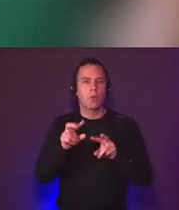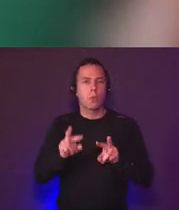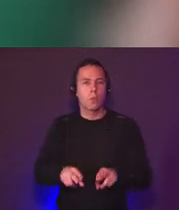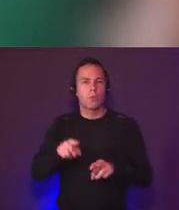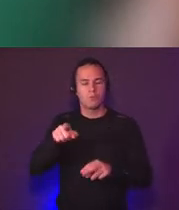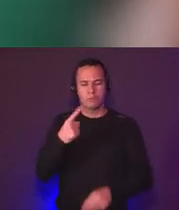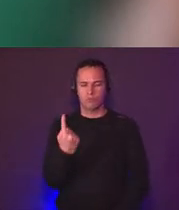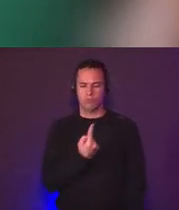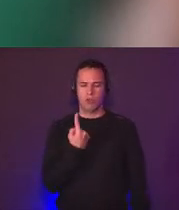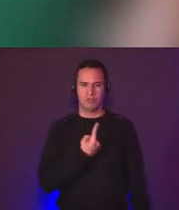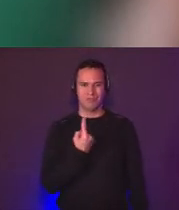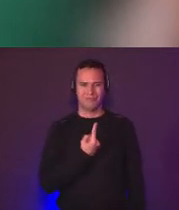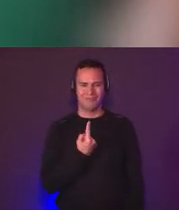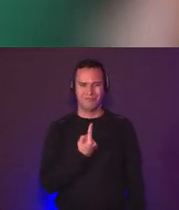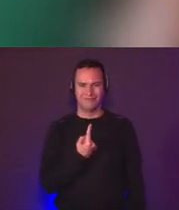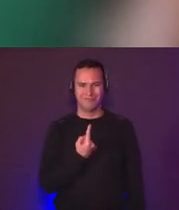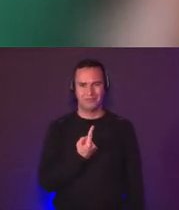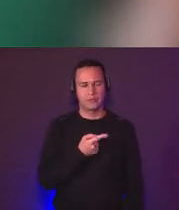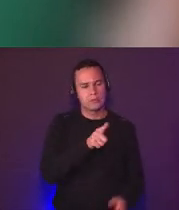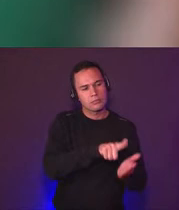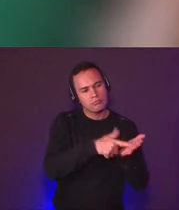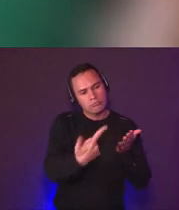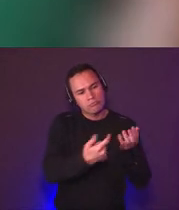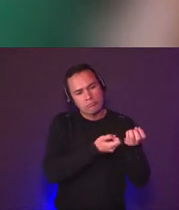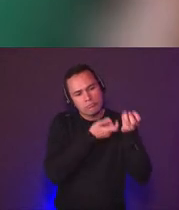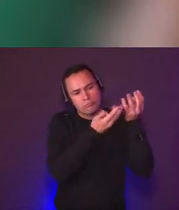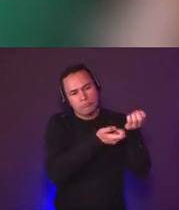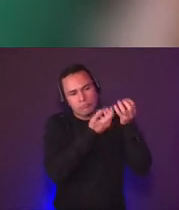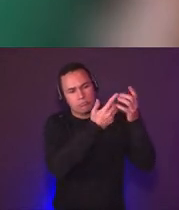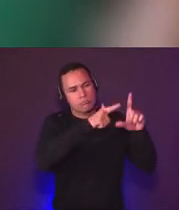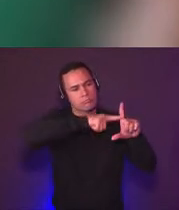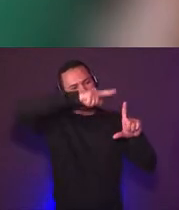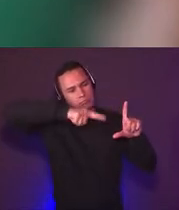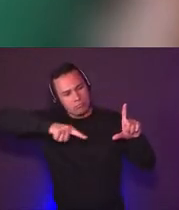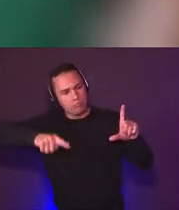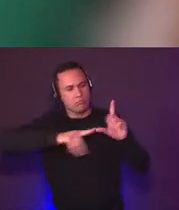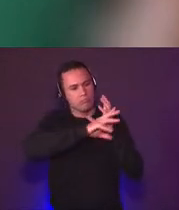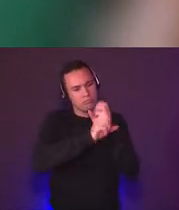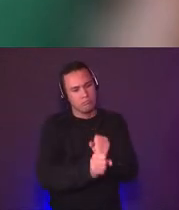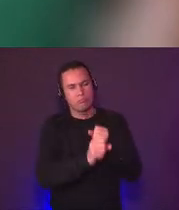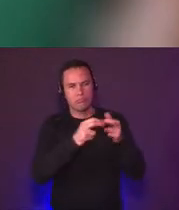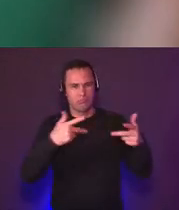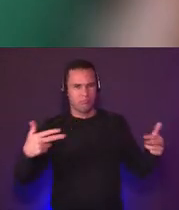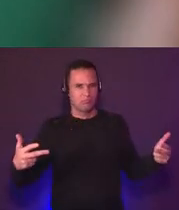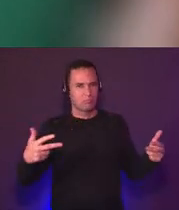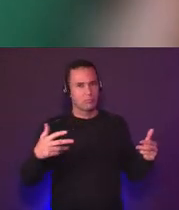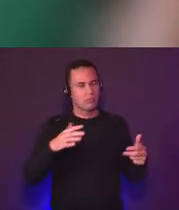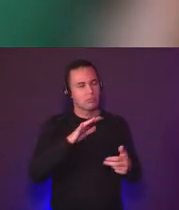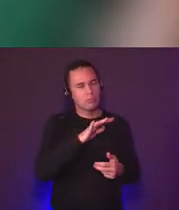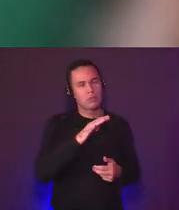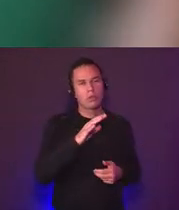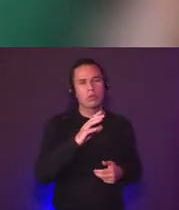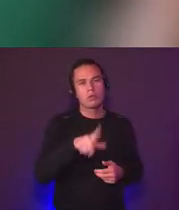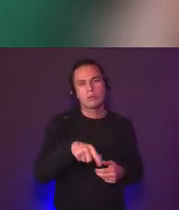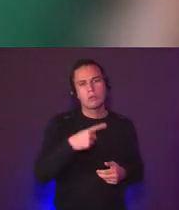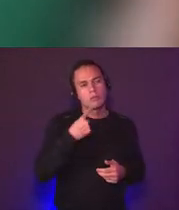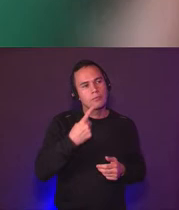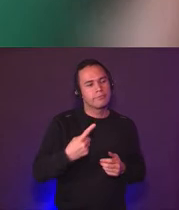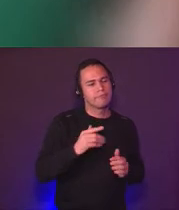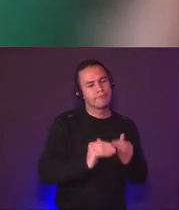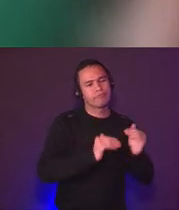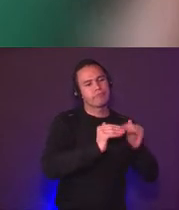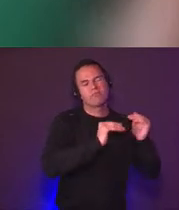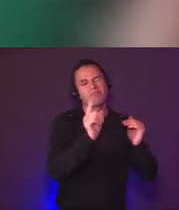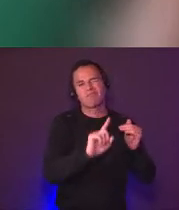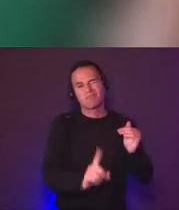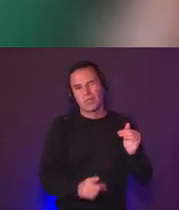I think he thought we weren't going to advance over counting a lot of things. But as we got together, I think he